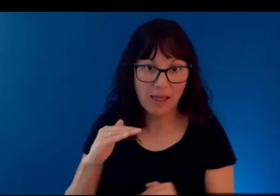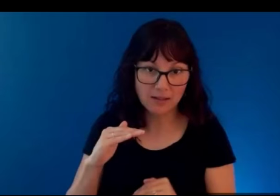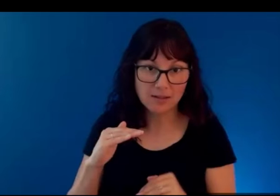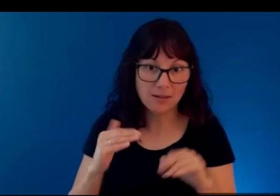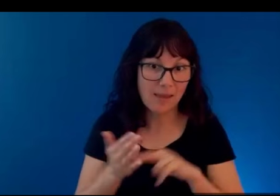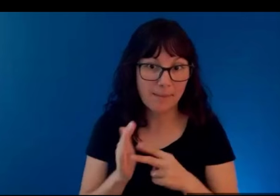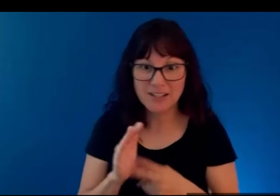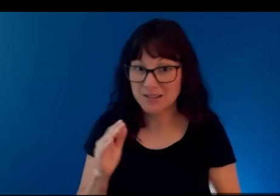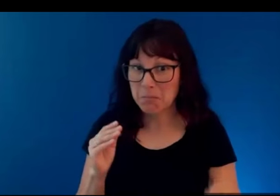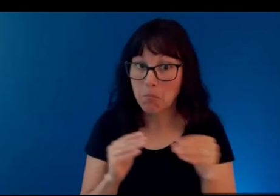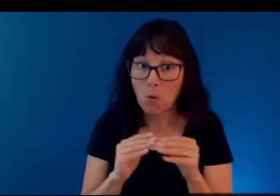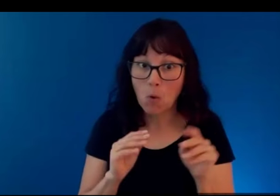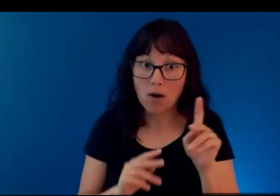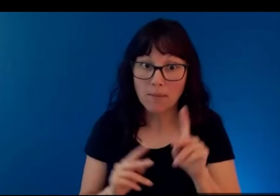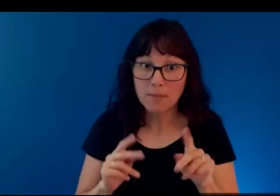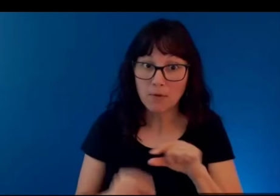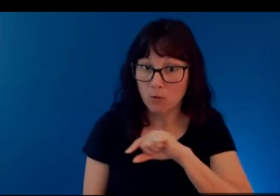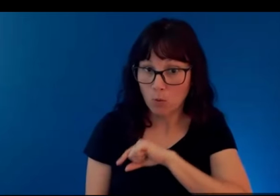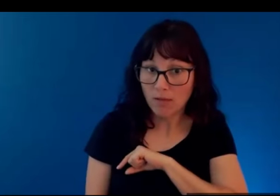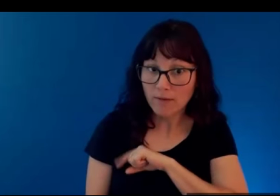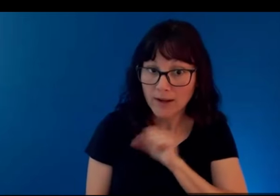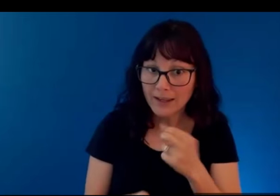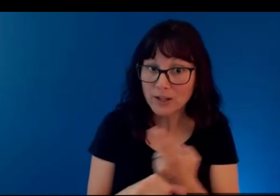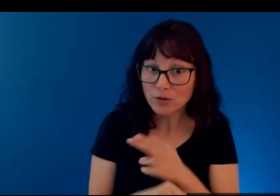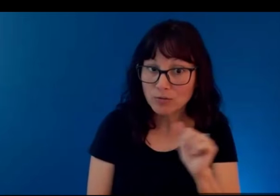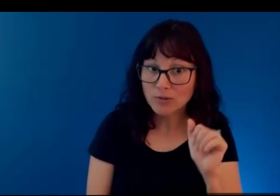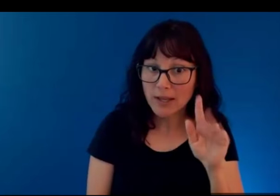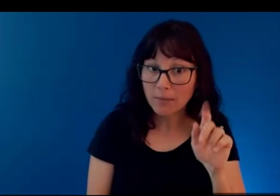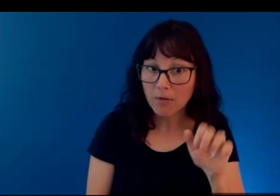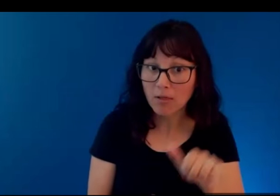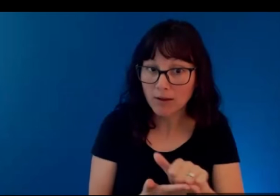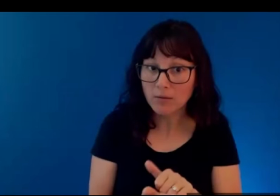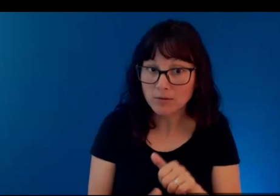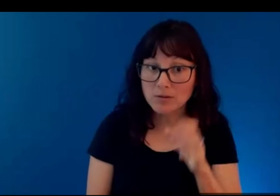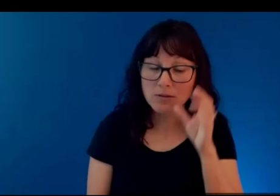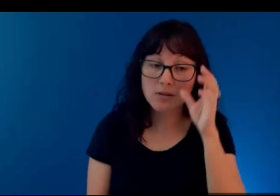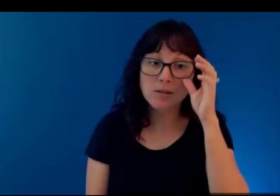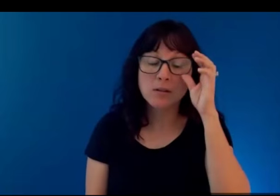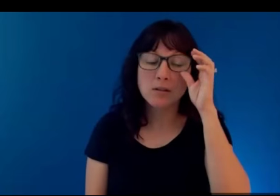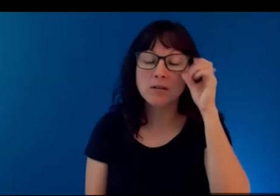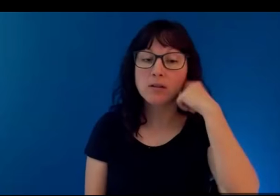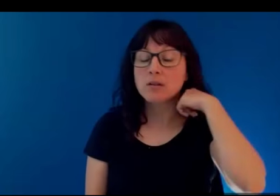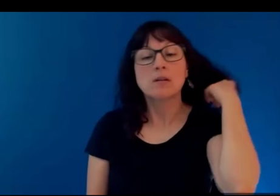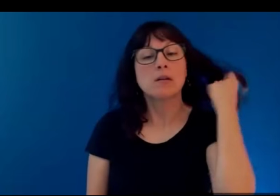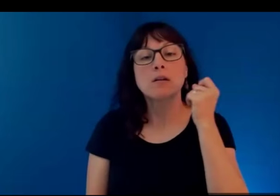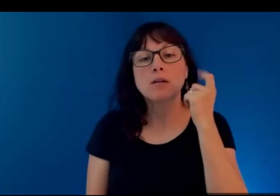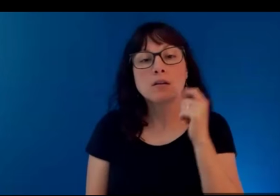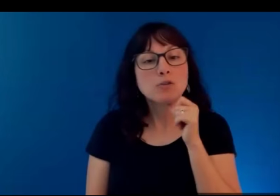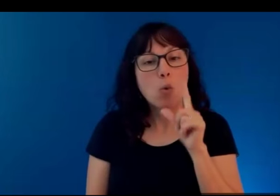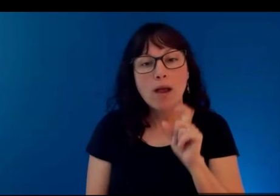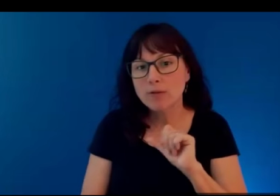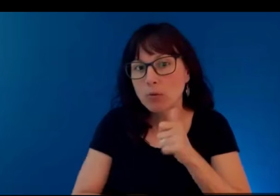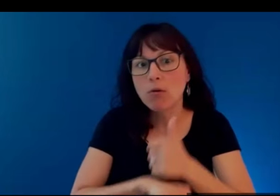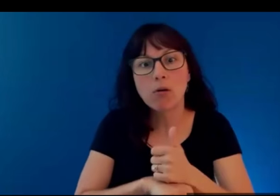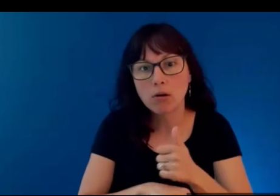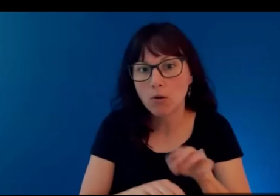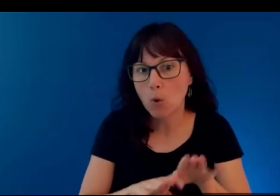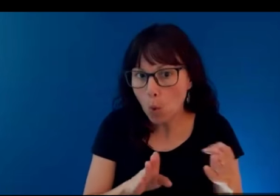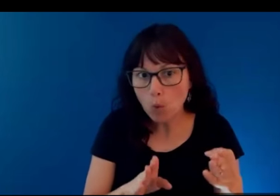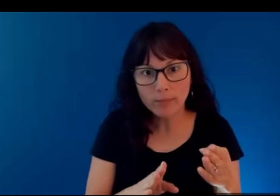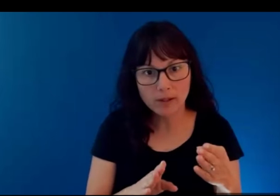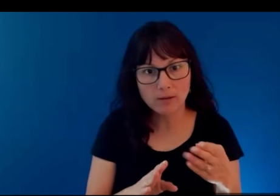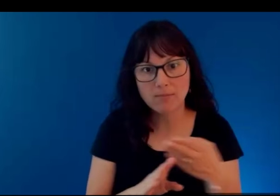lot more people are eligible to use ABLE accounts. Now, you don't have to open the ABLE account before you